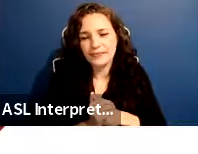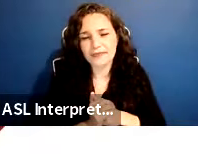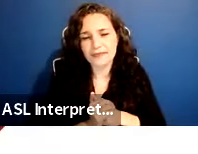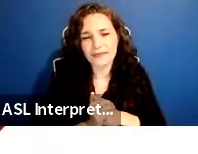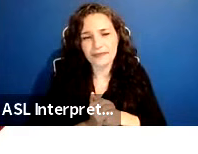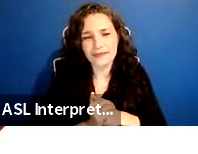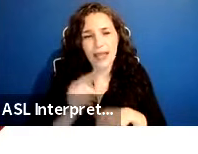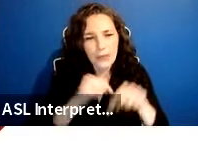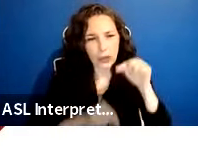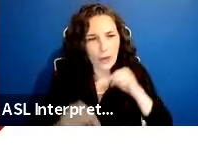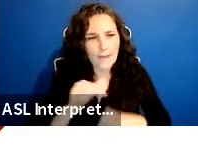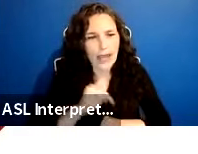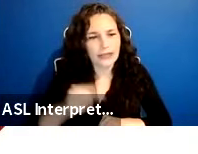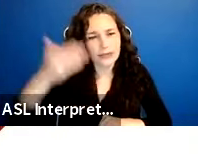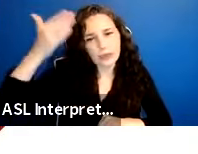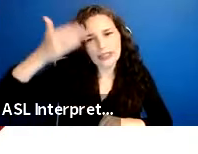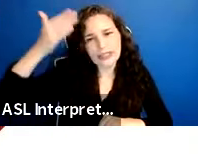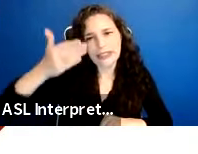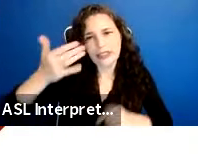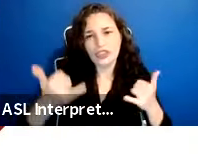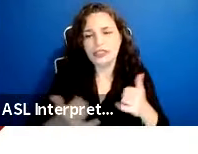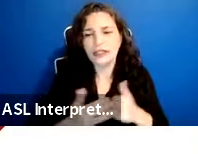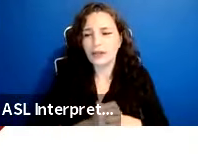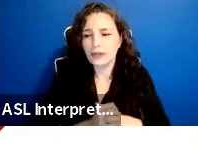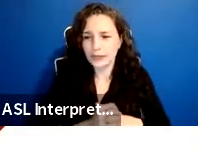Go back to my presentation.